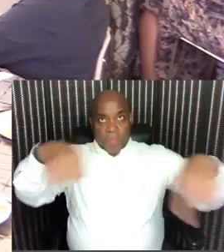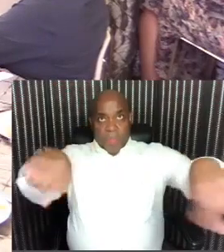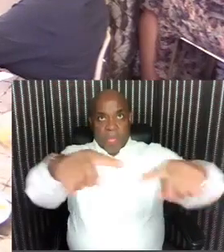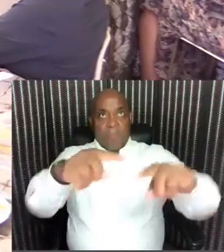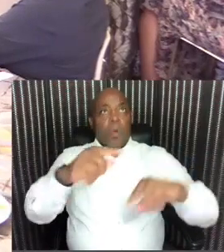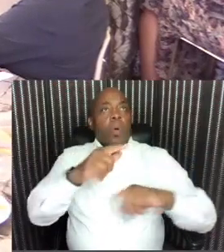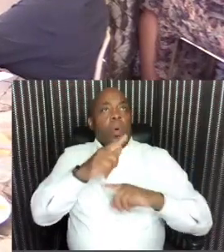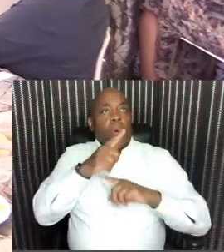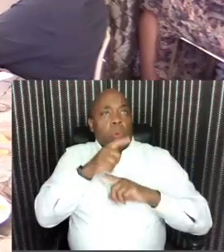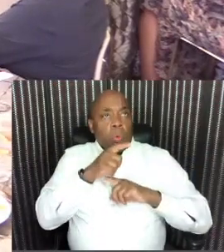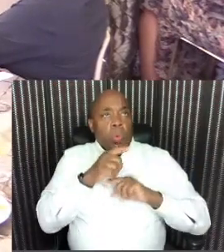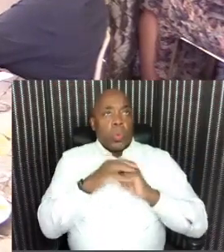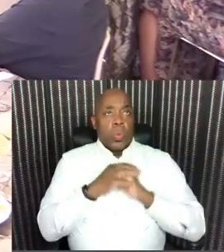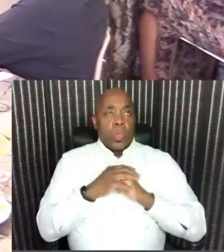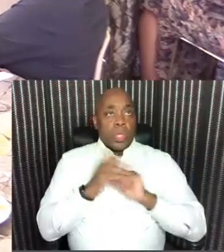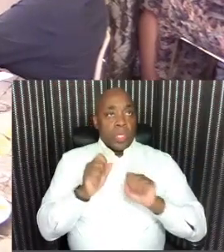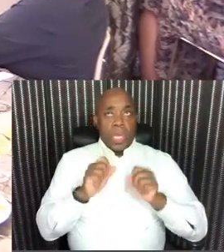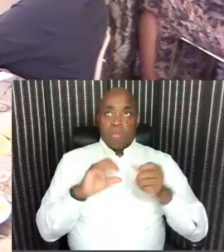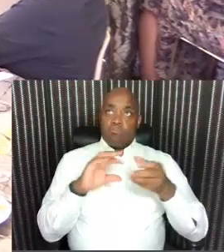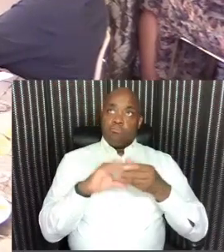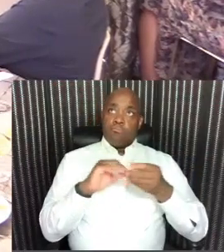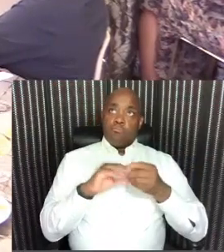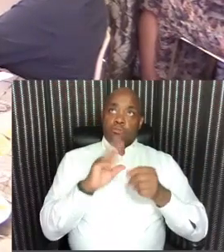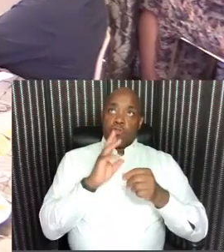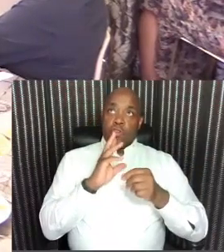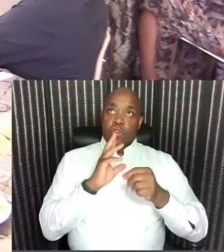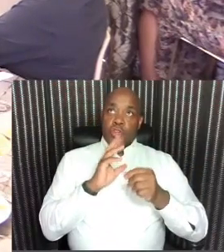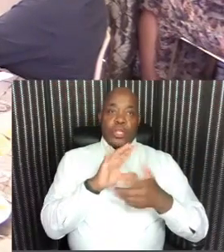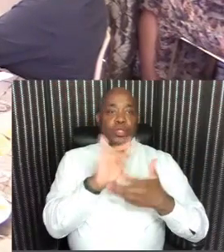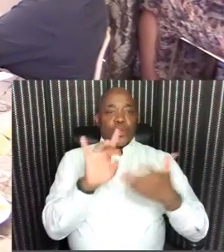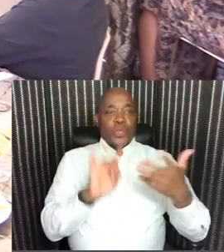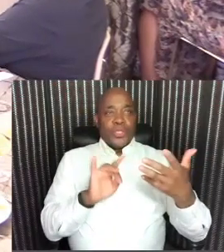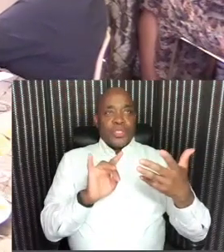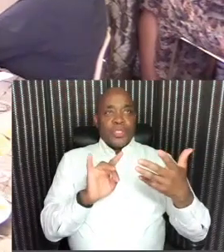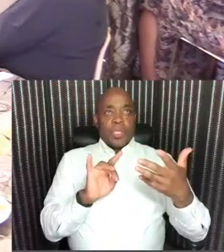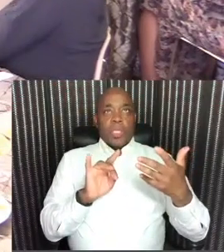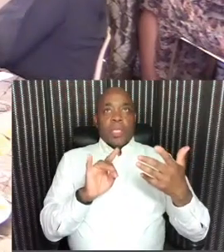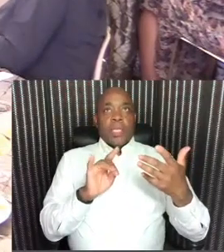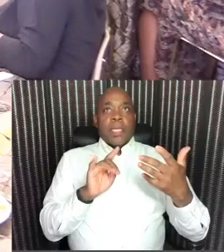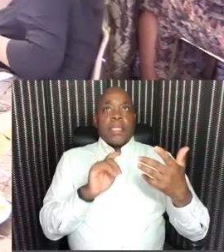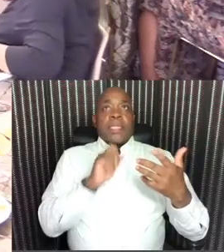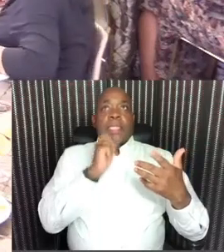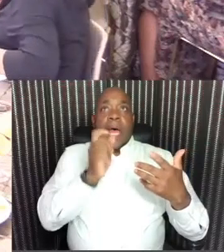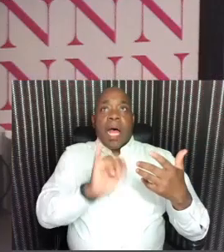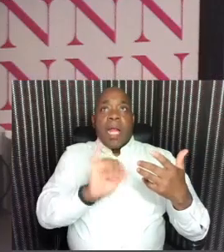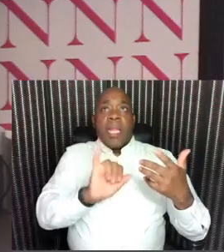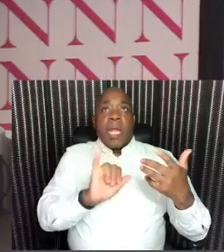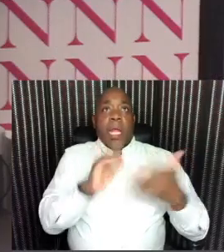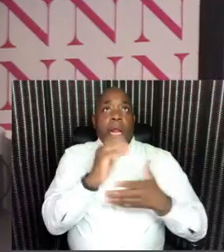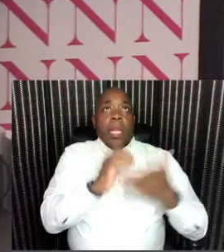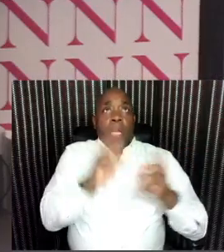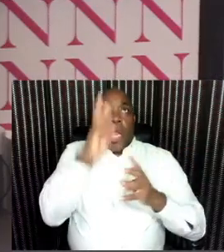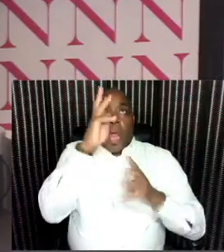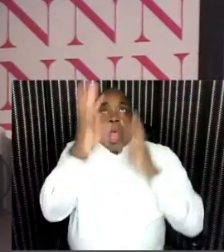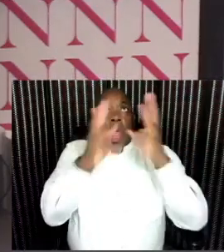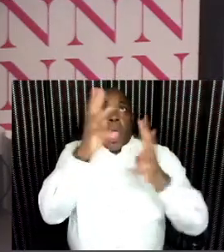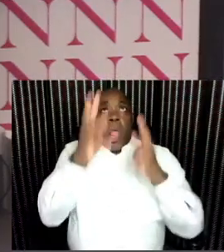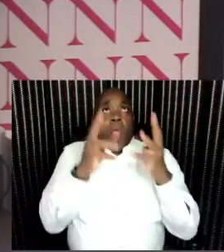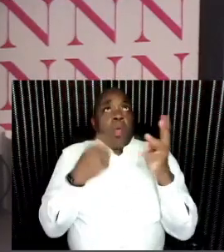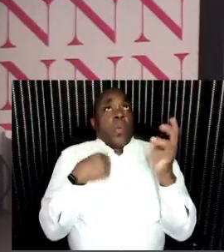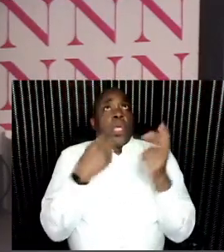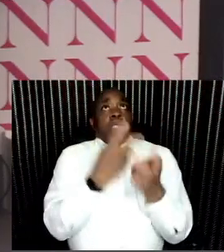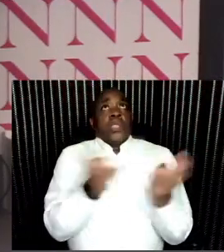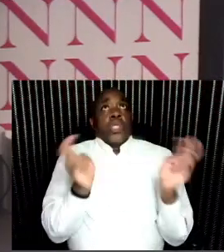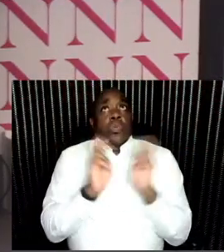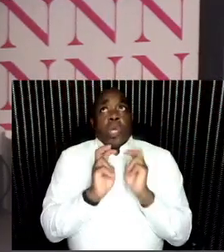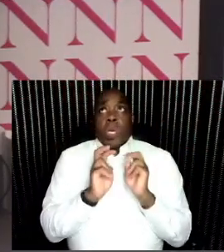talk is a choice. Like, it's not like we make up a list and they show up. It's more like we sit around and do you want to talk to